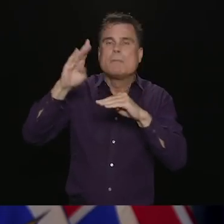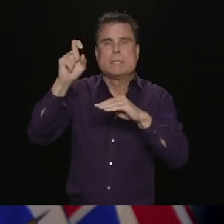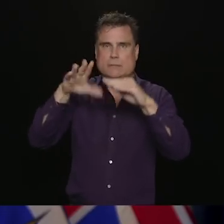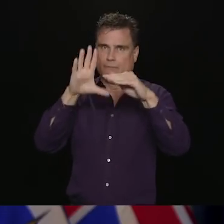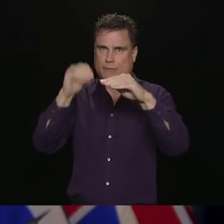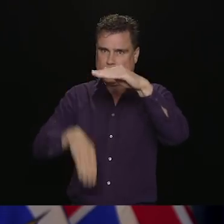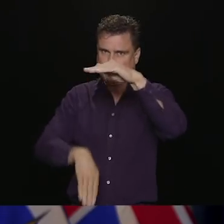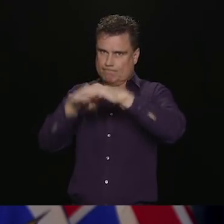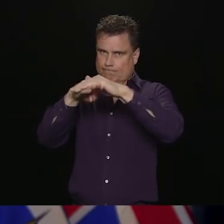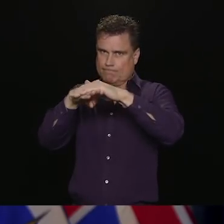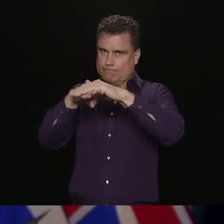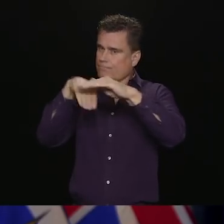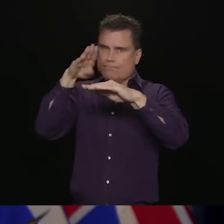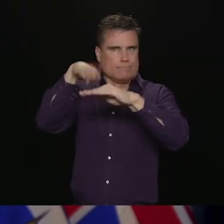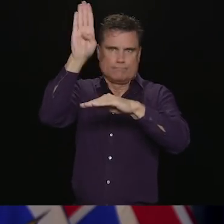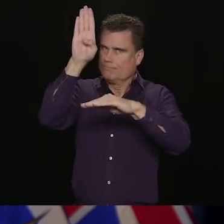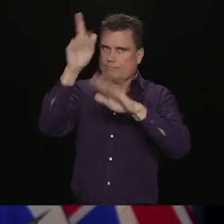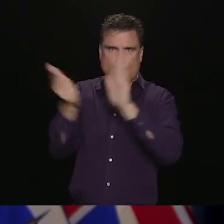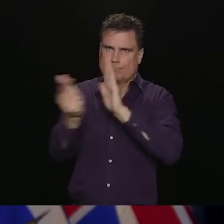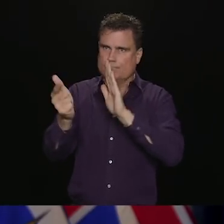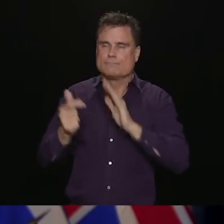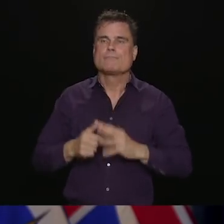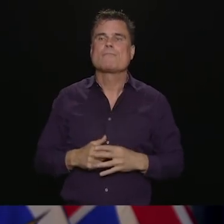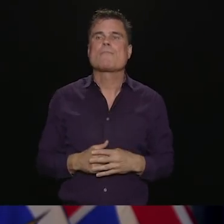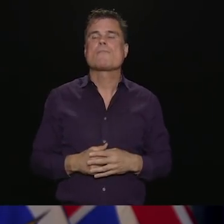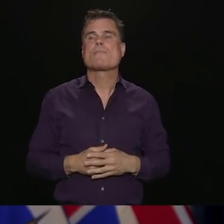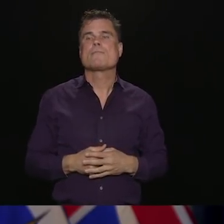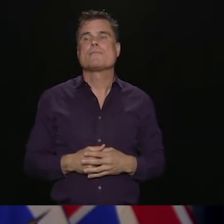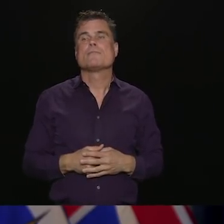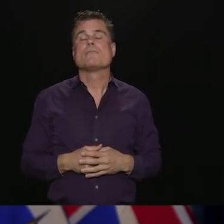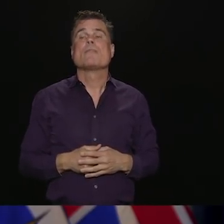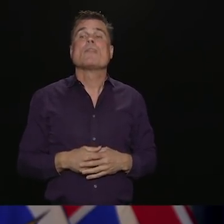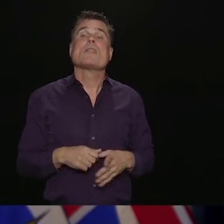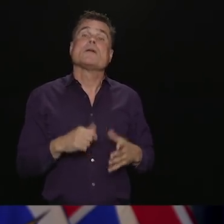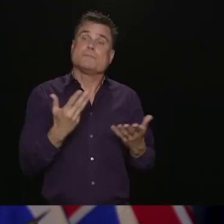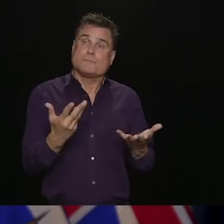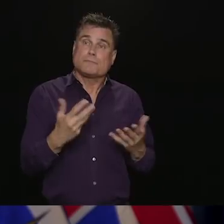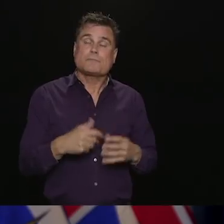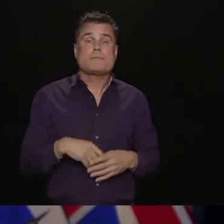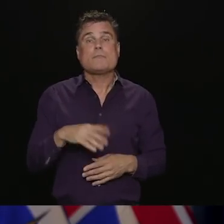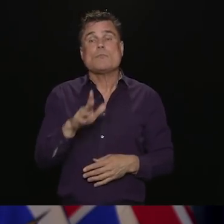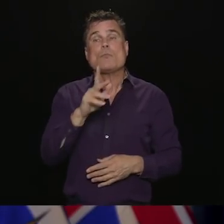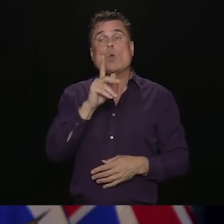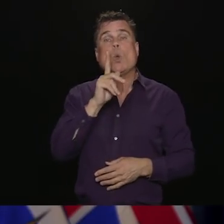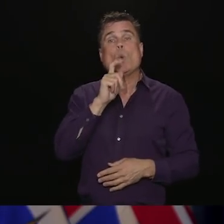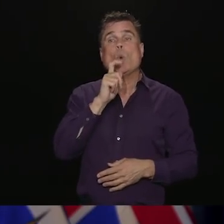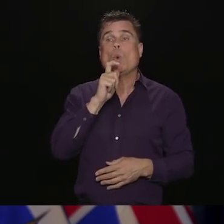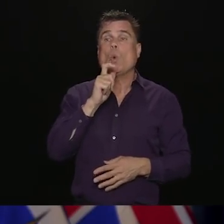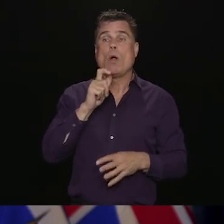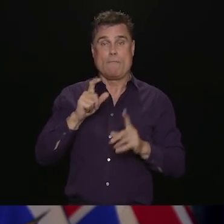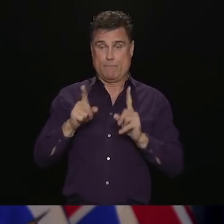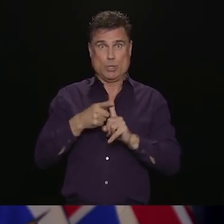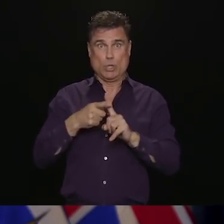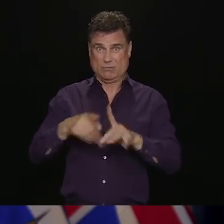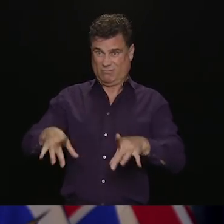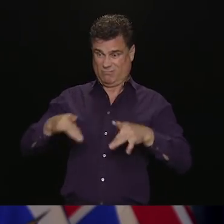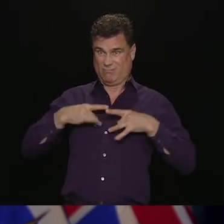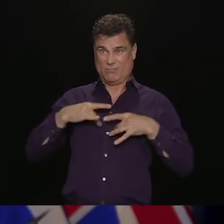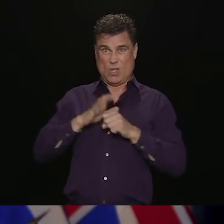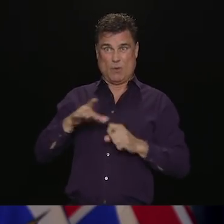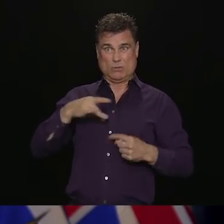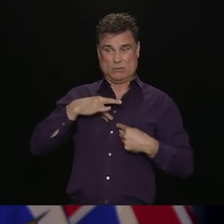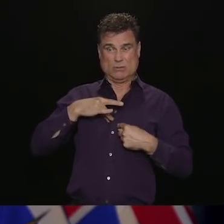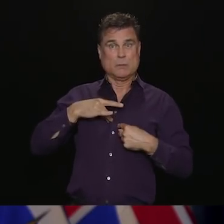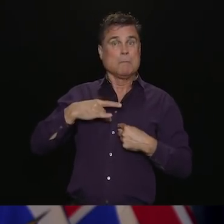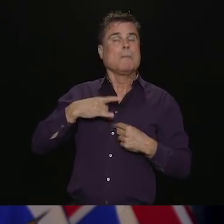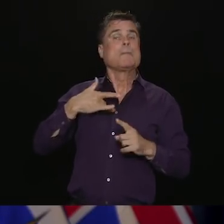growing outbreaks, and often they are the people that we care about most. So no gatherings over 50 people is going to stay with